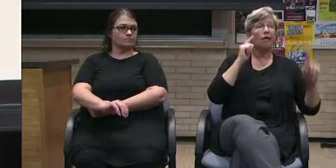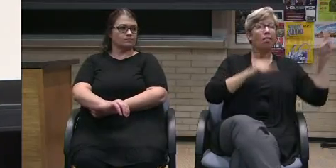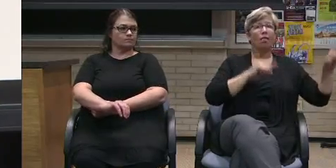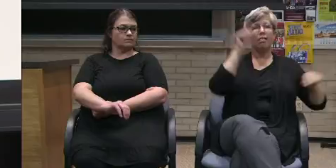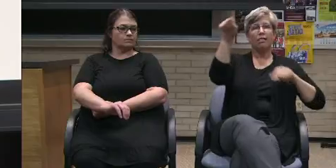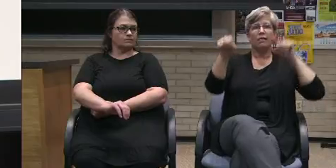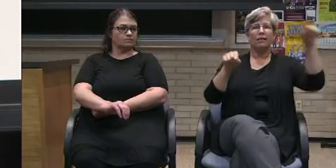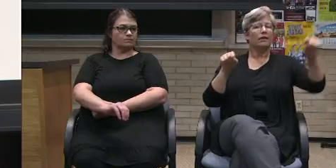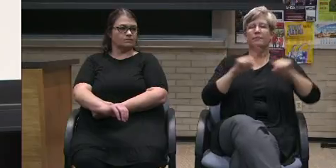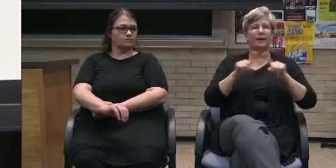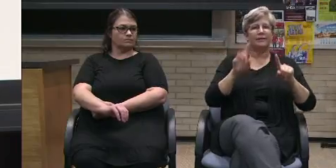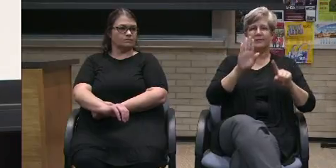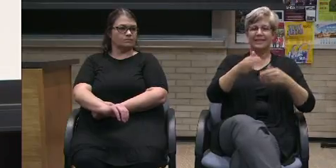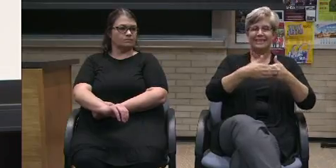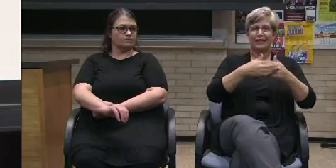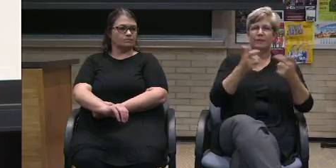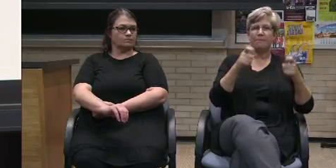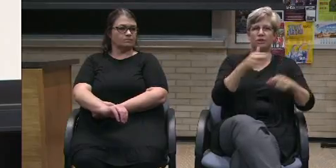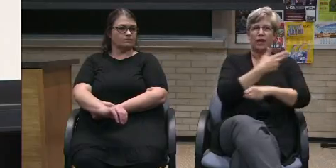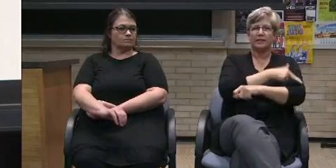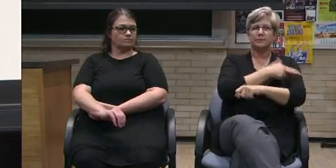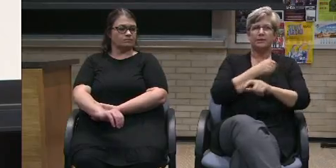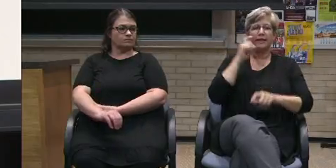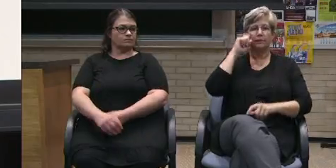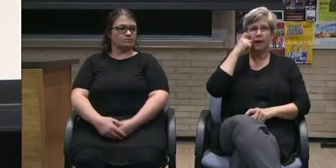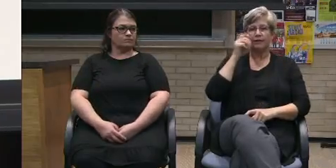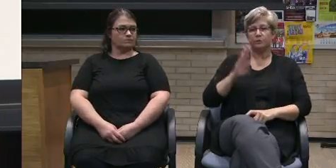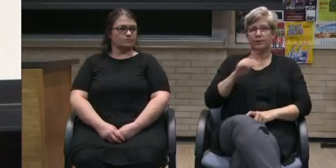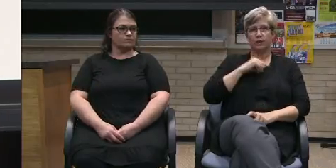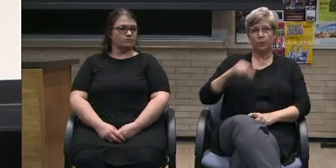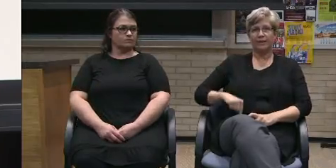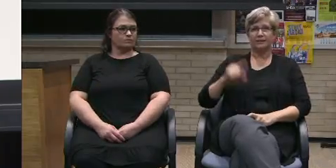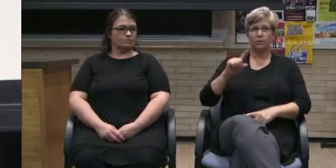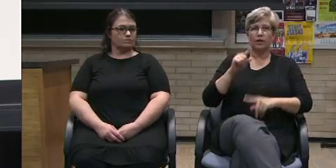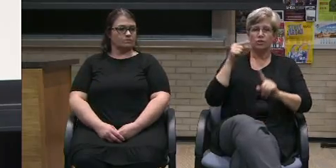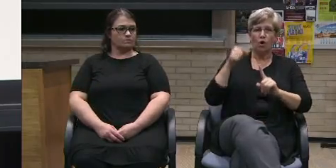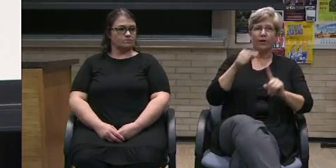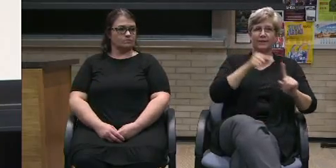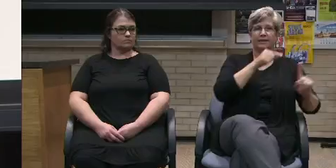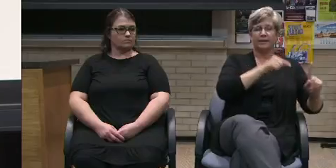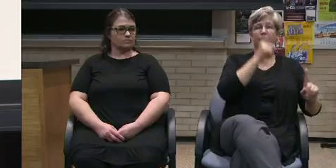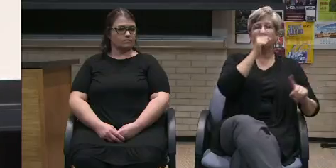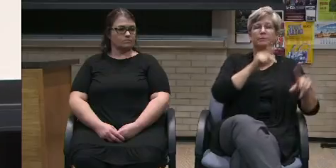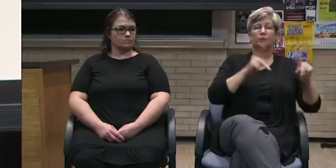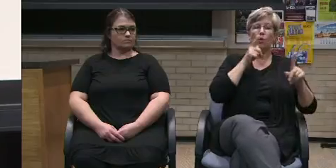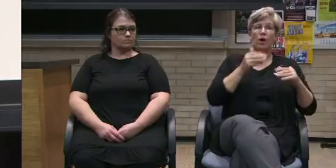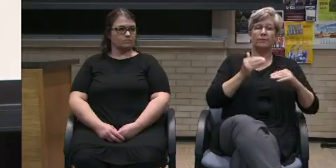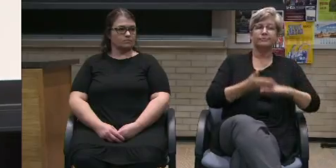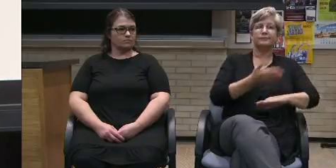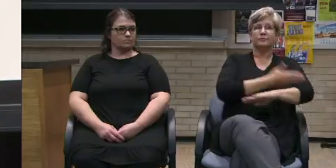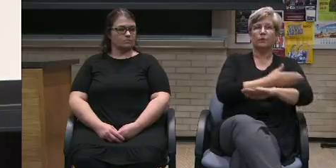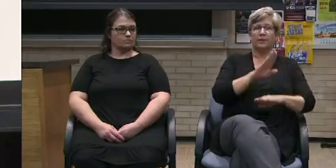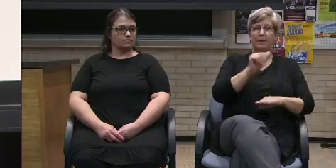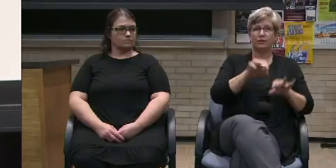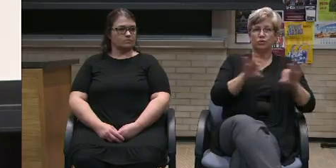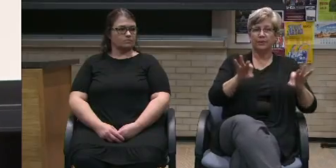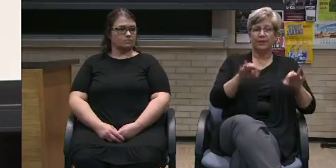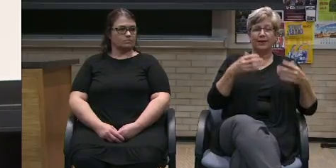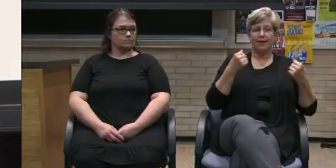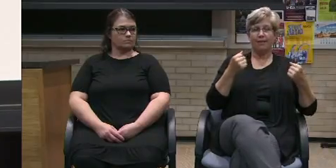major hospitals in the Bronx, Brooklyn, and Queens, because people who want to advance with a bachelor's degree in healthcare